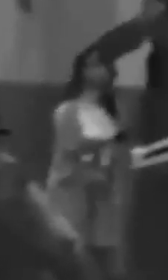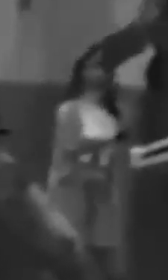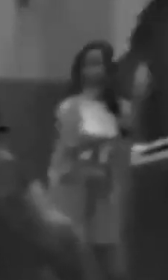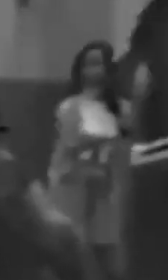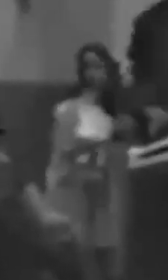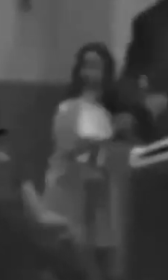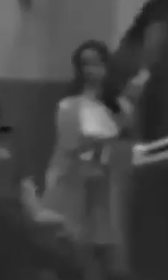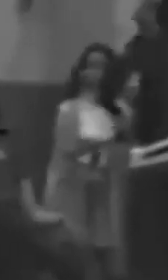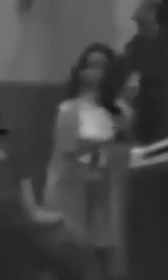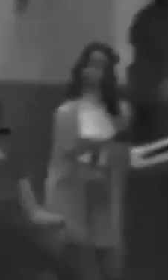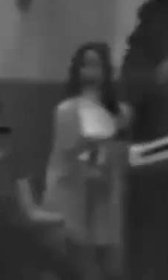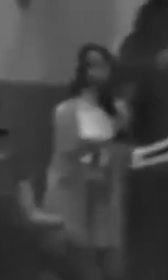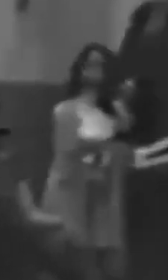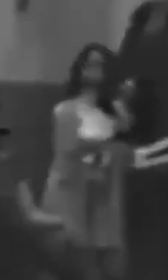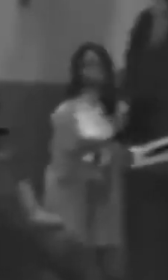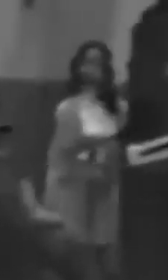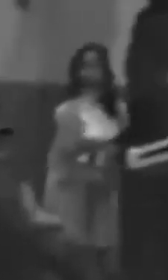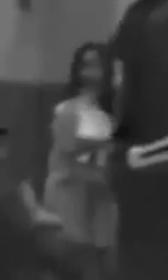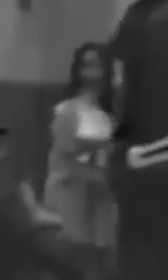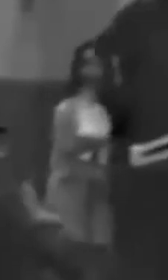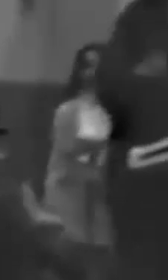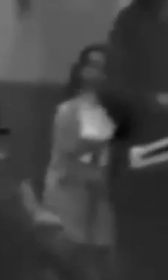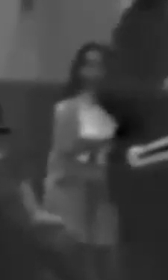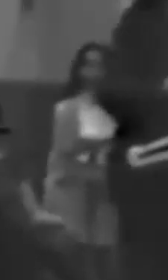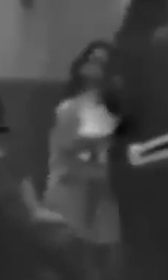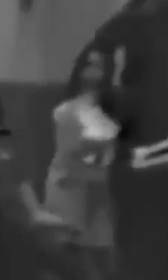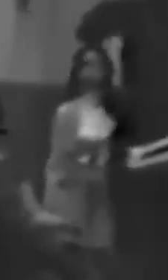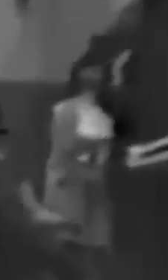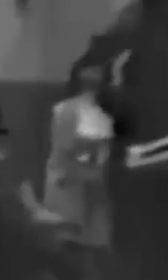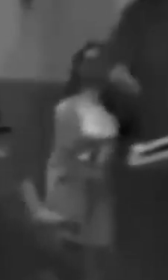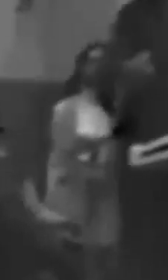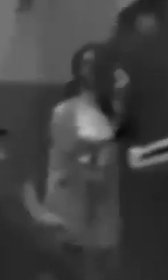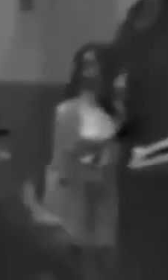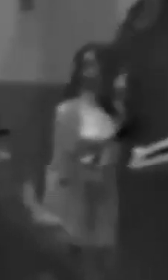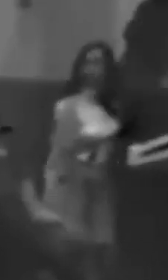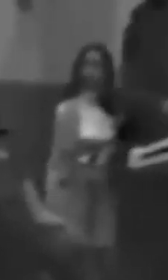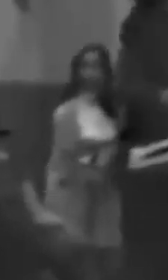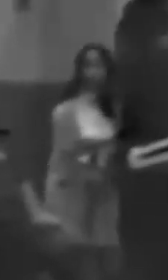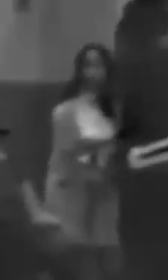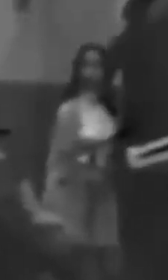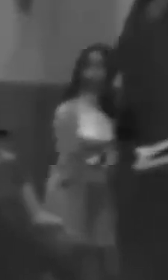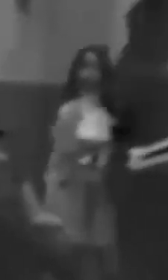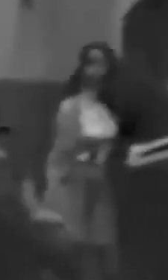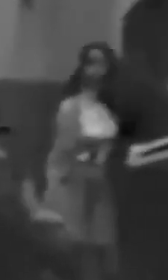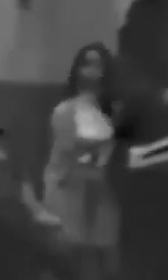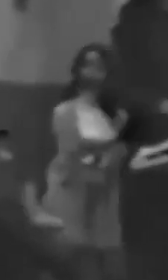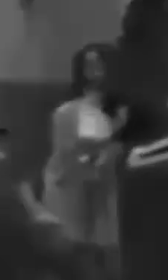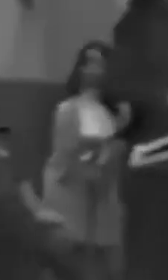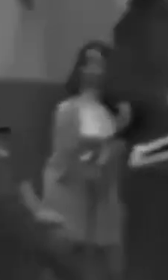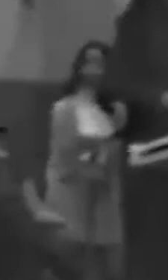Another very clear, very obvious example of those attempts to divide and